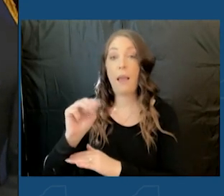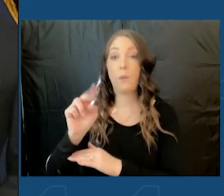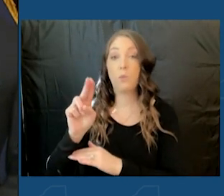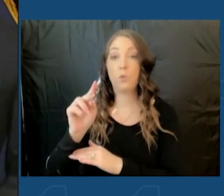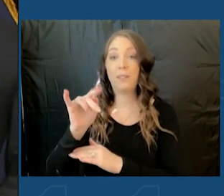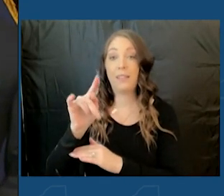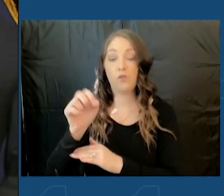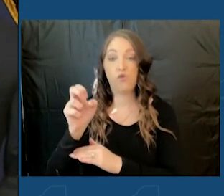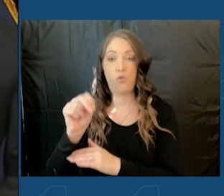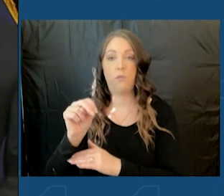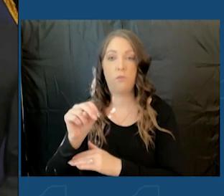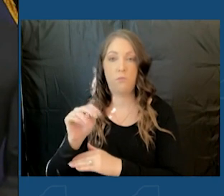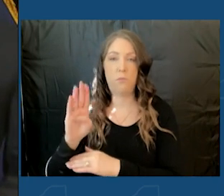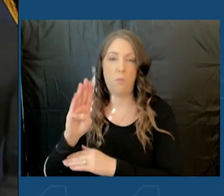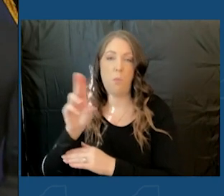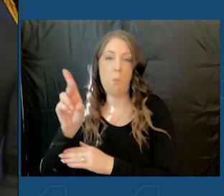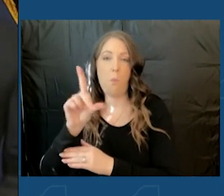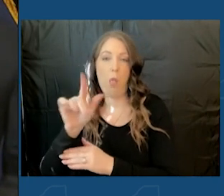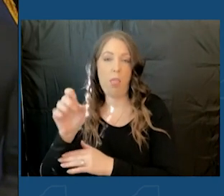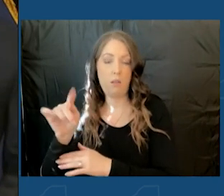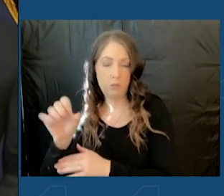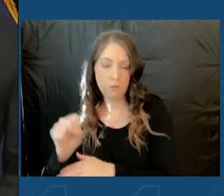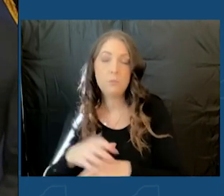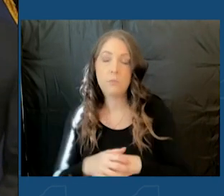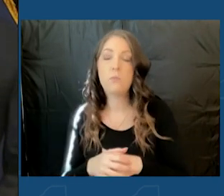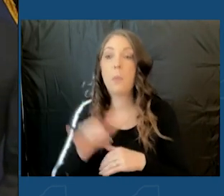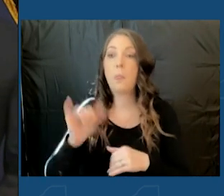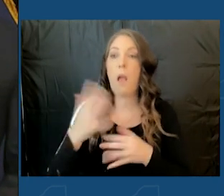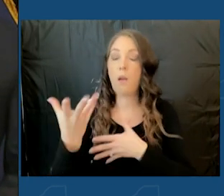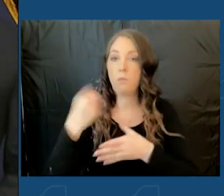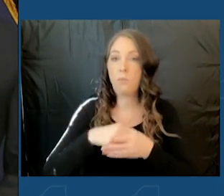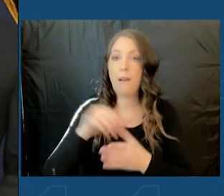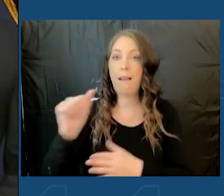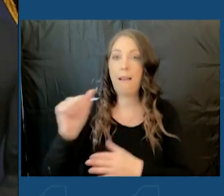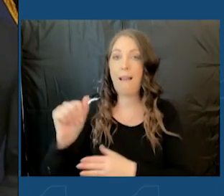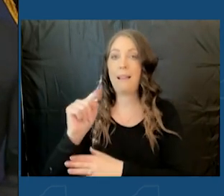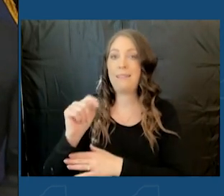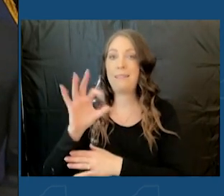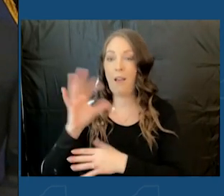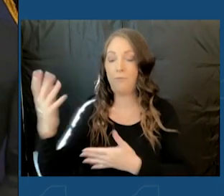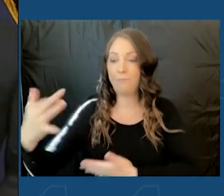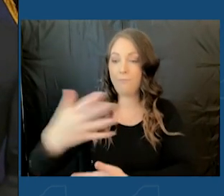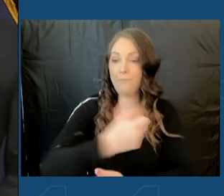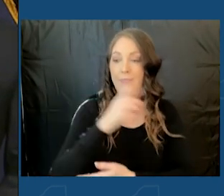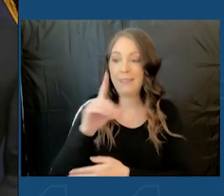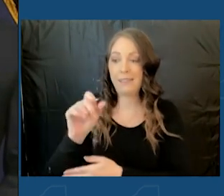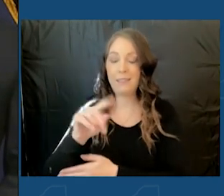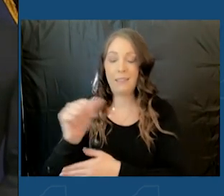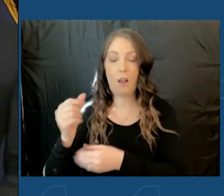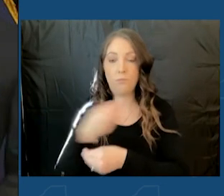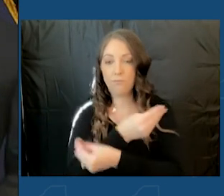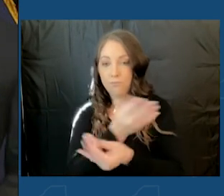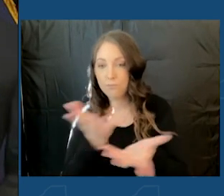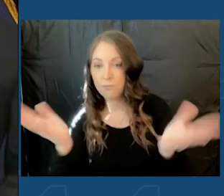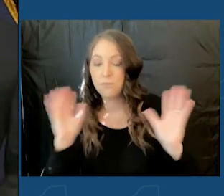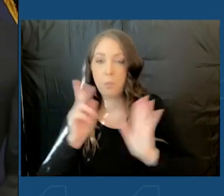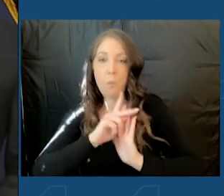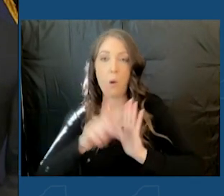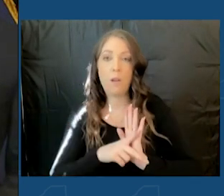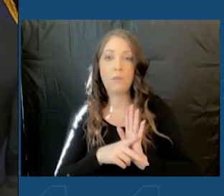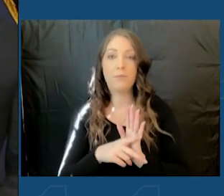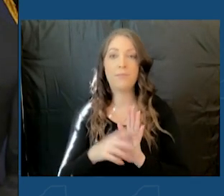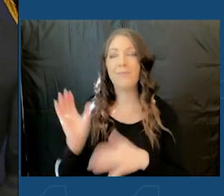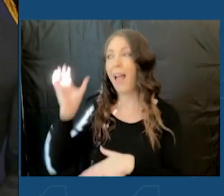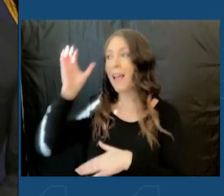enforcement agencies, and that's part of ATF's collective data sharing program. Again, it's strange to think that the ATF is doing their work. They